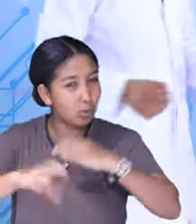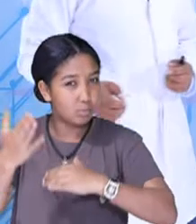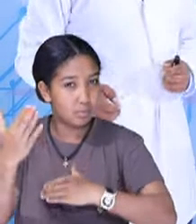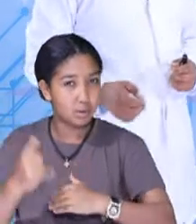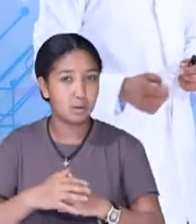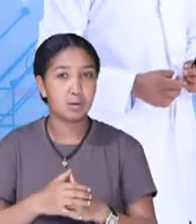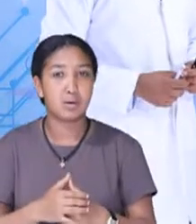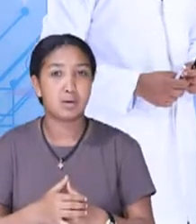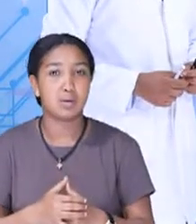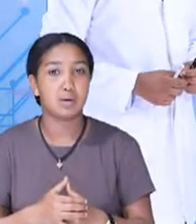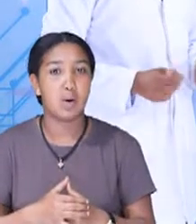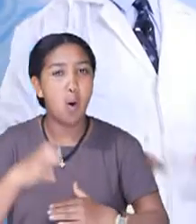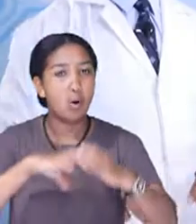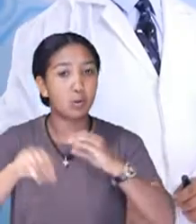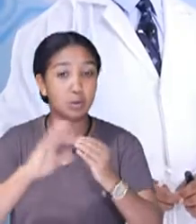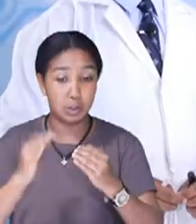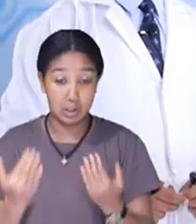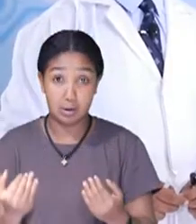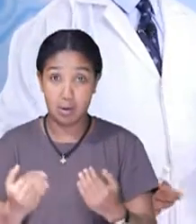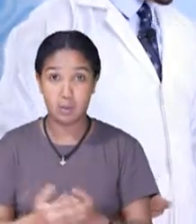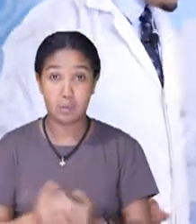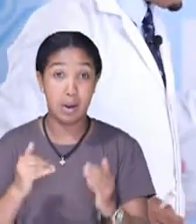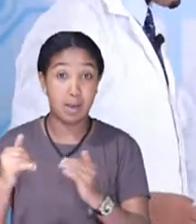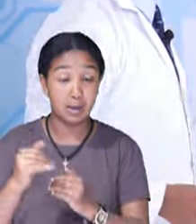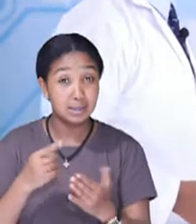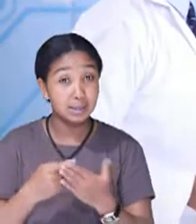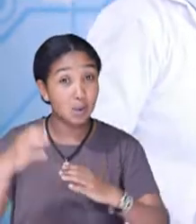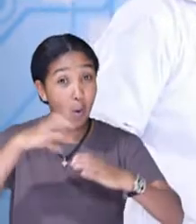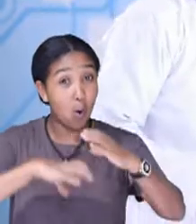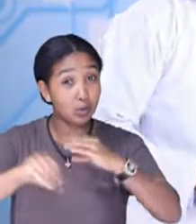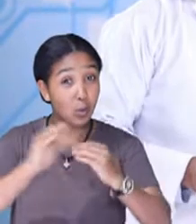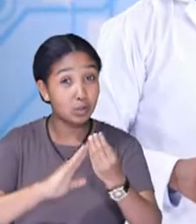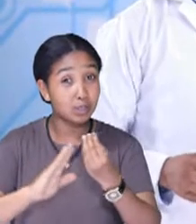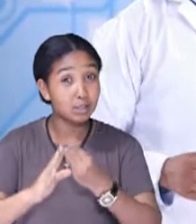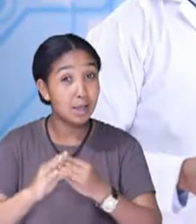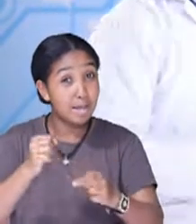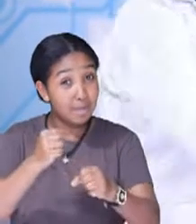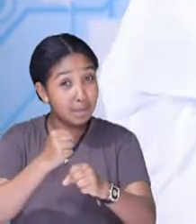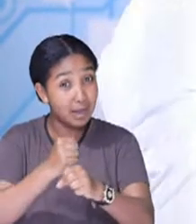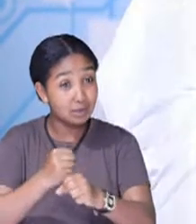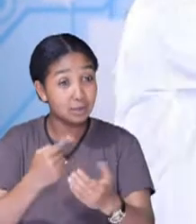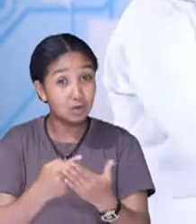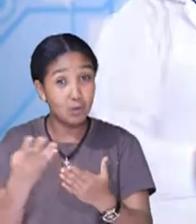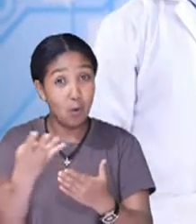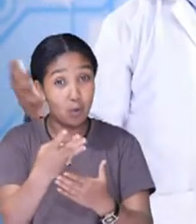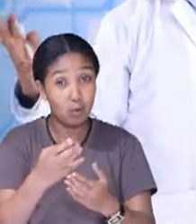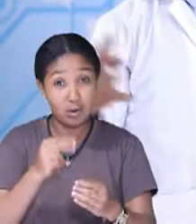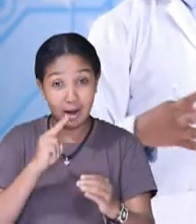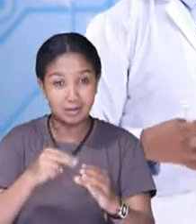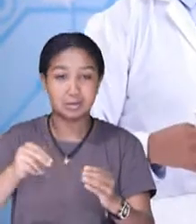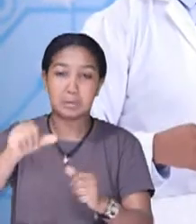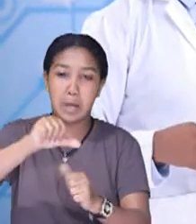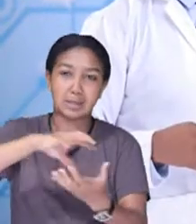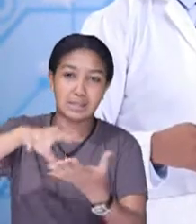hot condition than today. This hot condition makes those 4 gases to